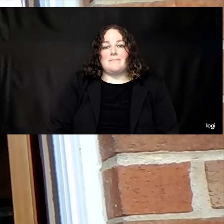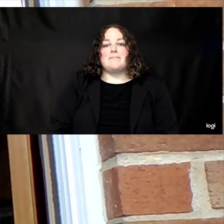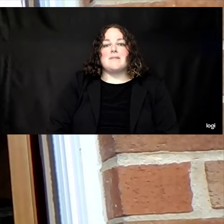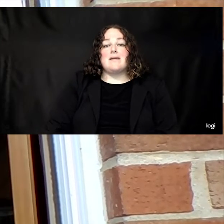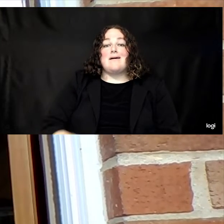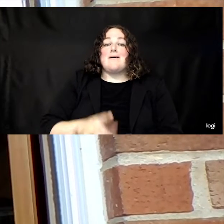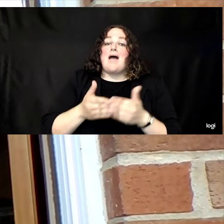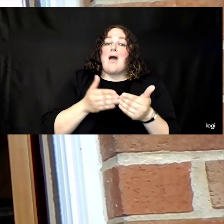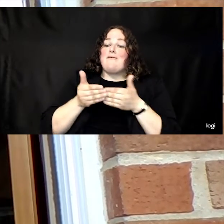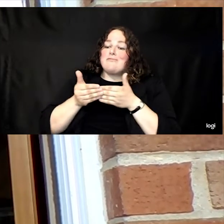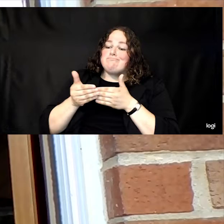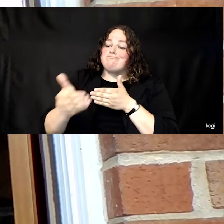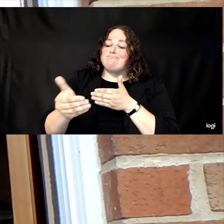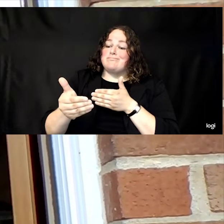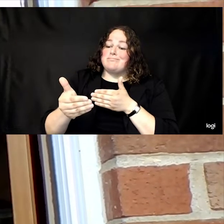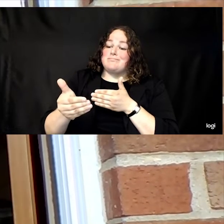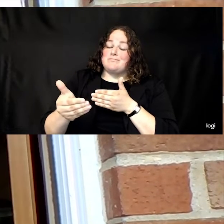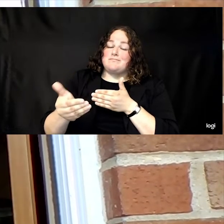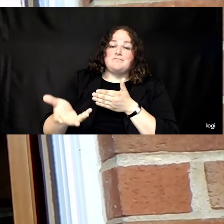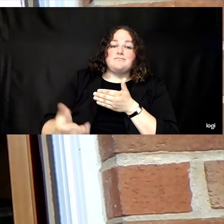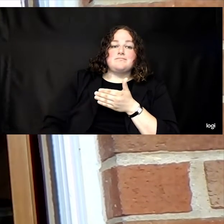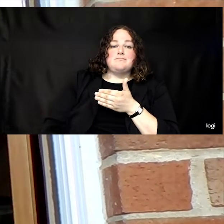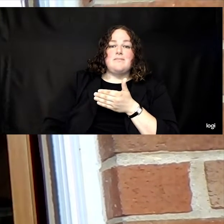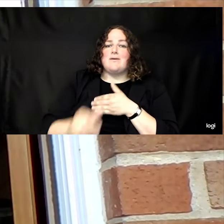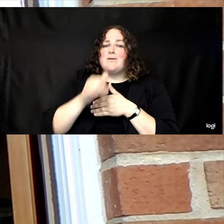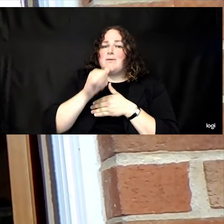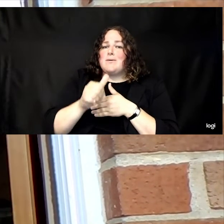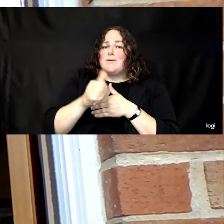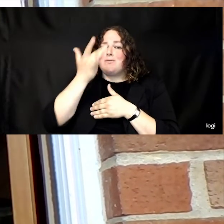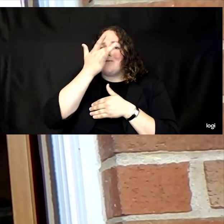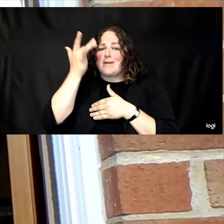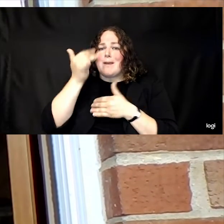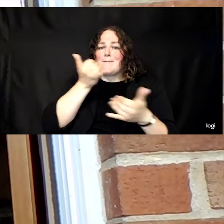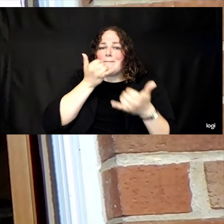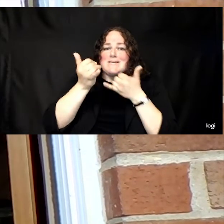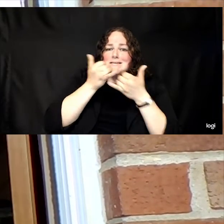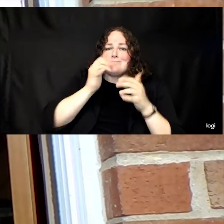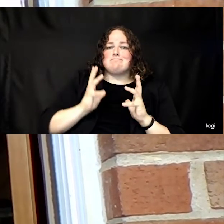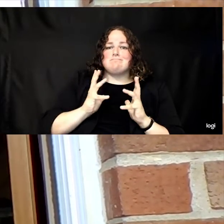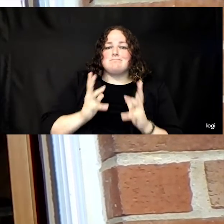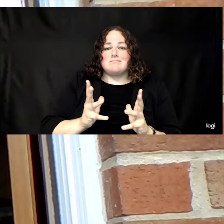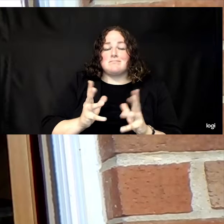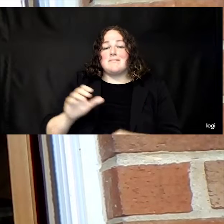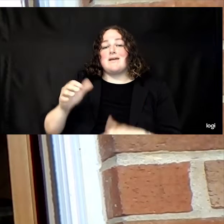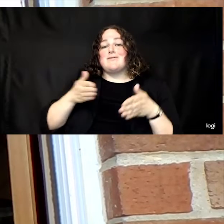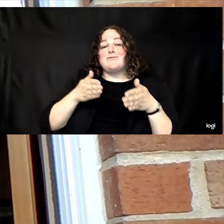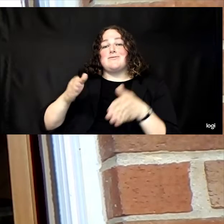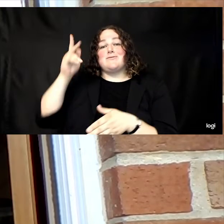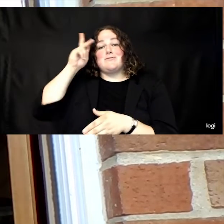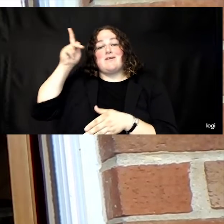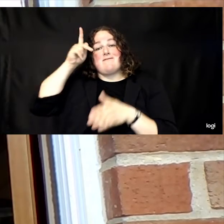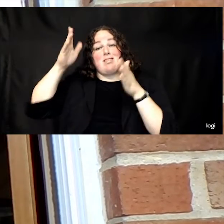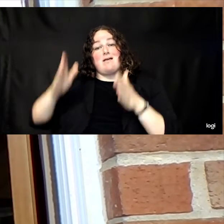However you plan to live the next chapters of your life, don't forget it's okay to make a mistake. As street philosopher Drake